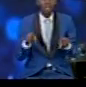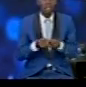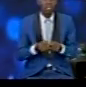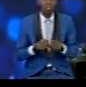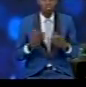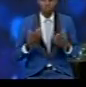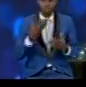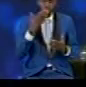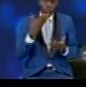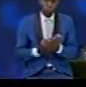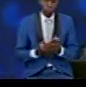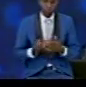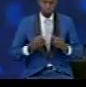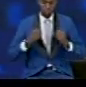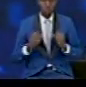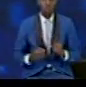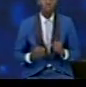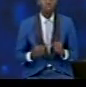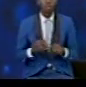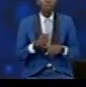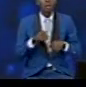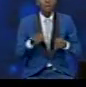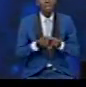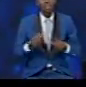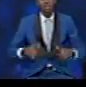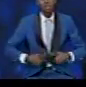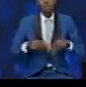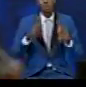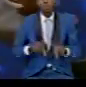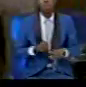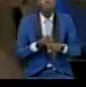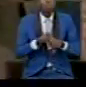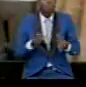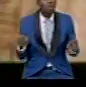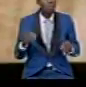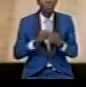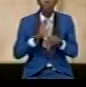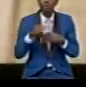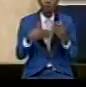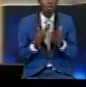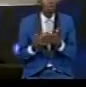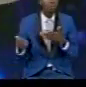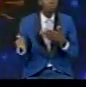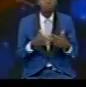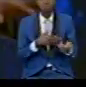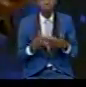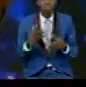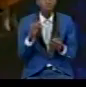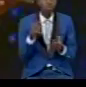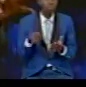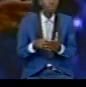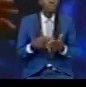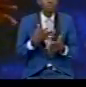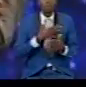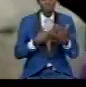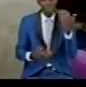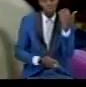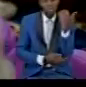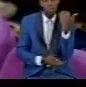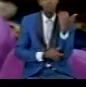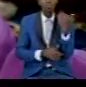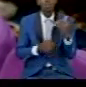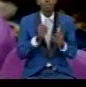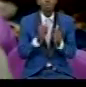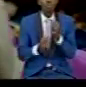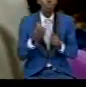fit, as a teenager. Because of what he had gone through. But all the same, he said, my trials, my temptations,